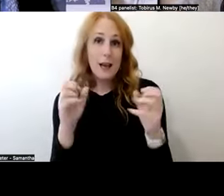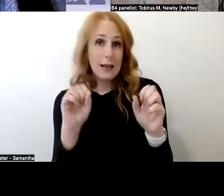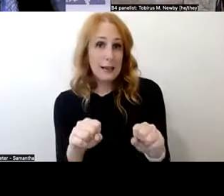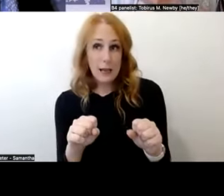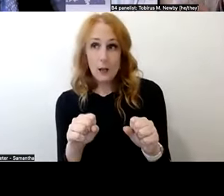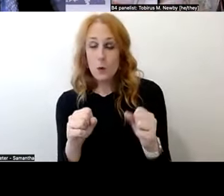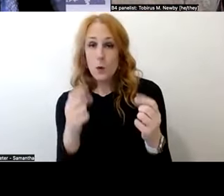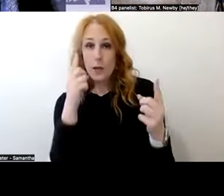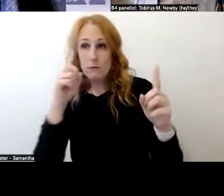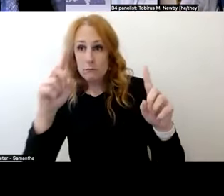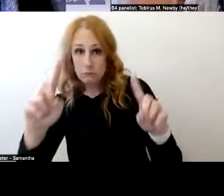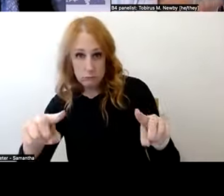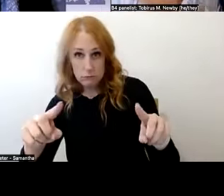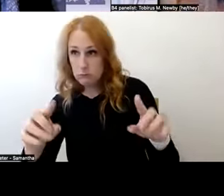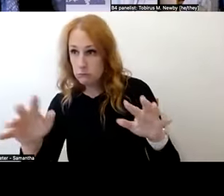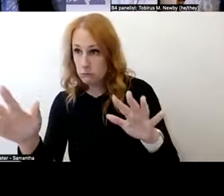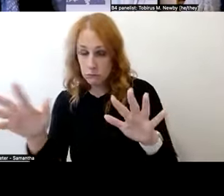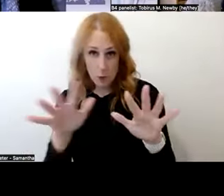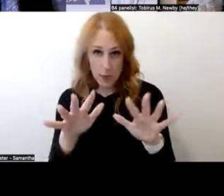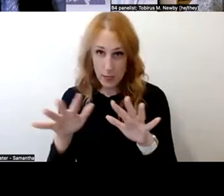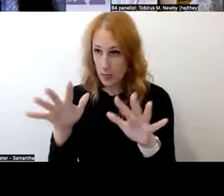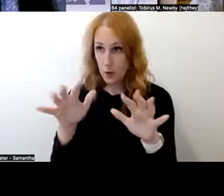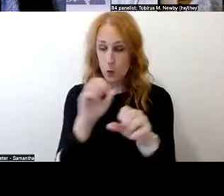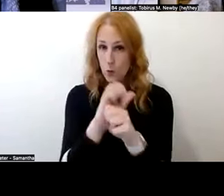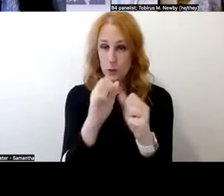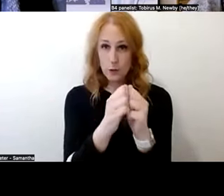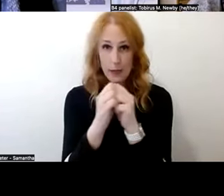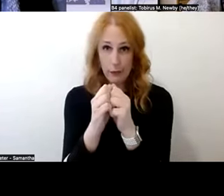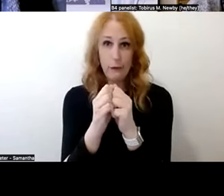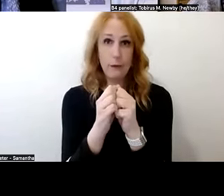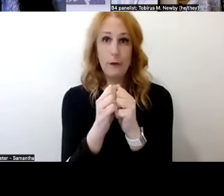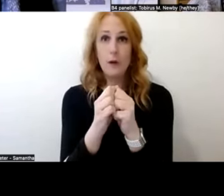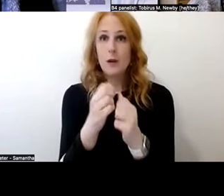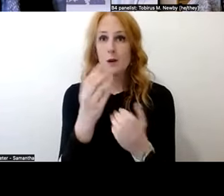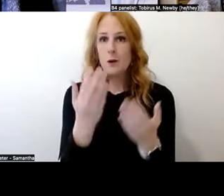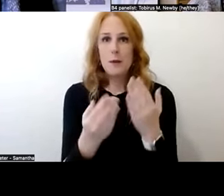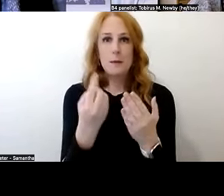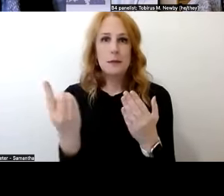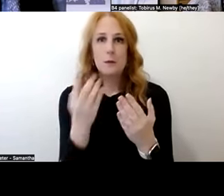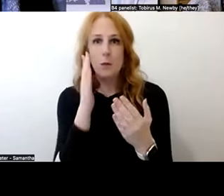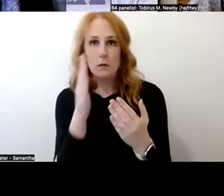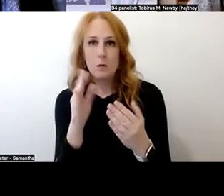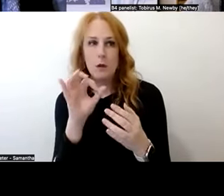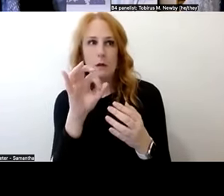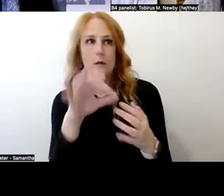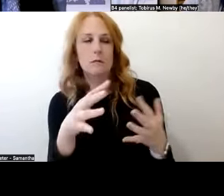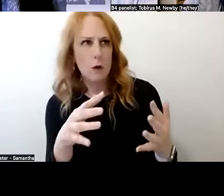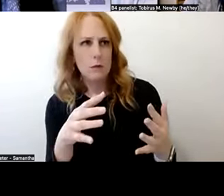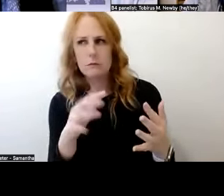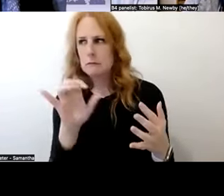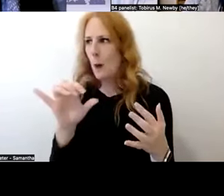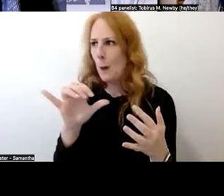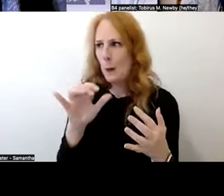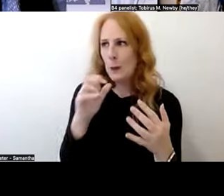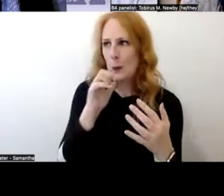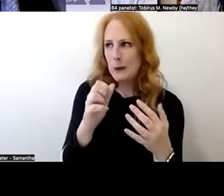as somebody getting off at an exit here? And it's like, well, that's no longer prevention. And so, you know, I think there's a lot we can learn together, but really making sure that we're